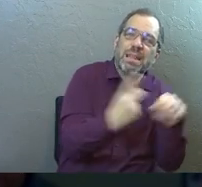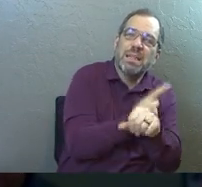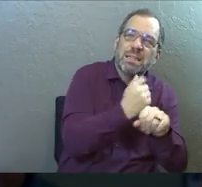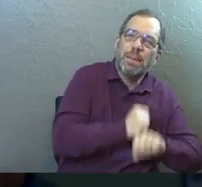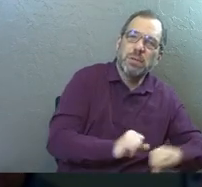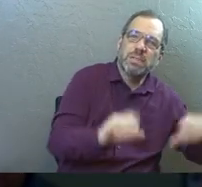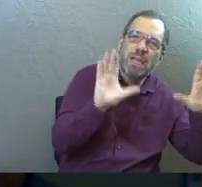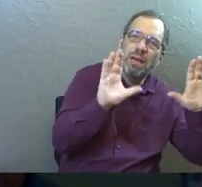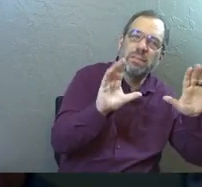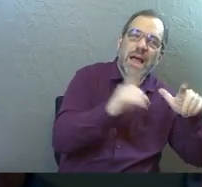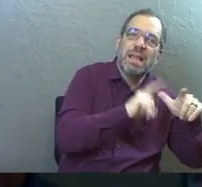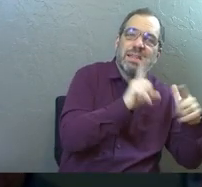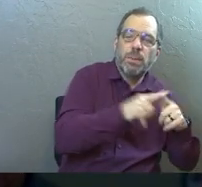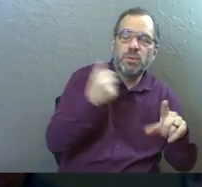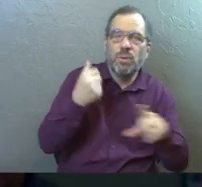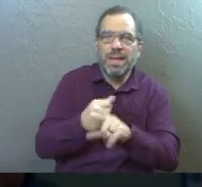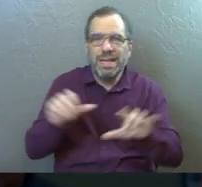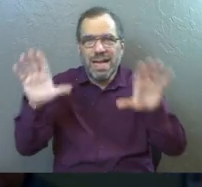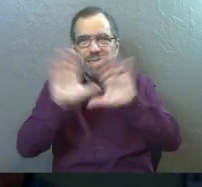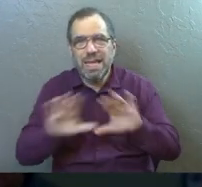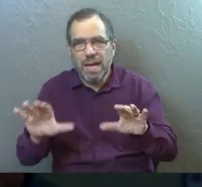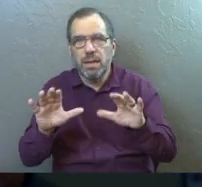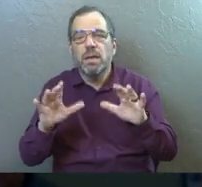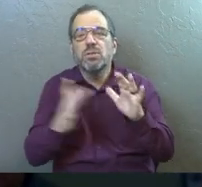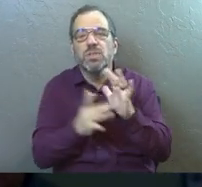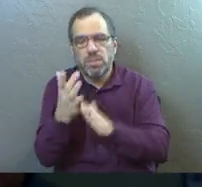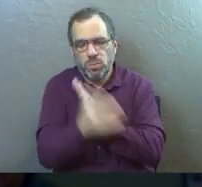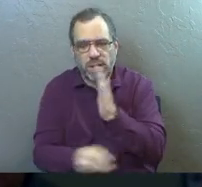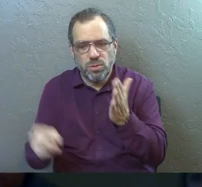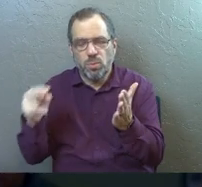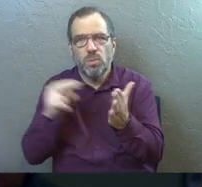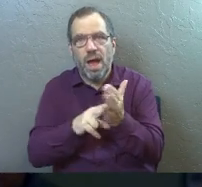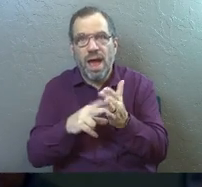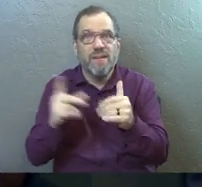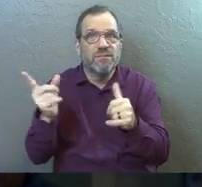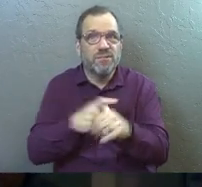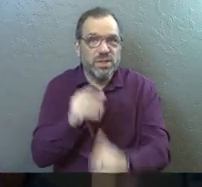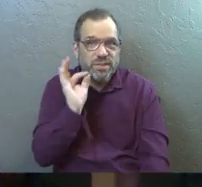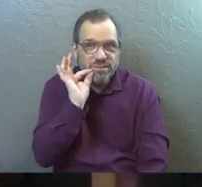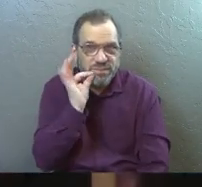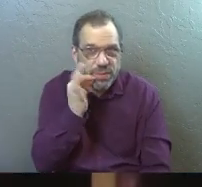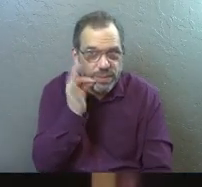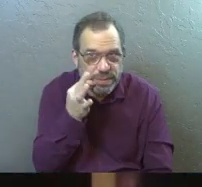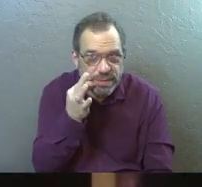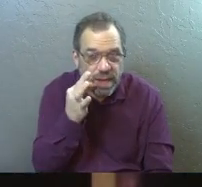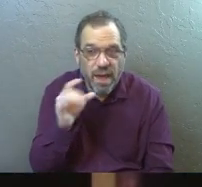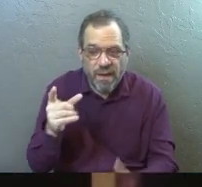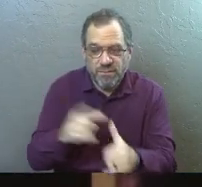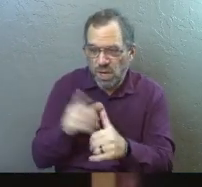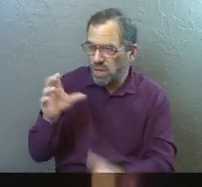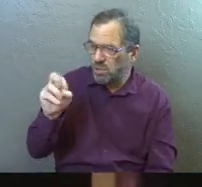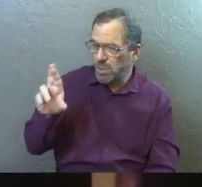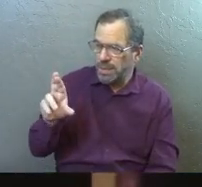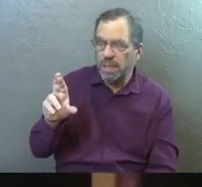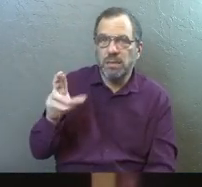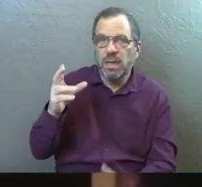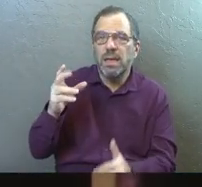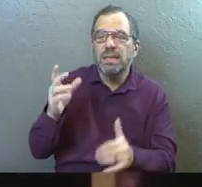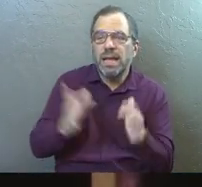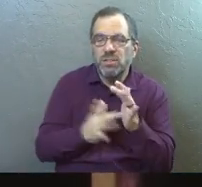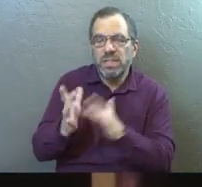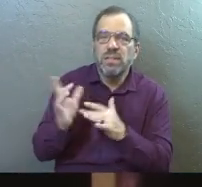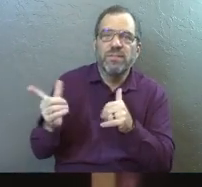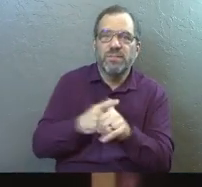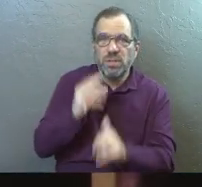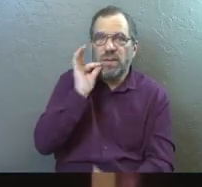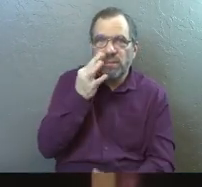sacrificed. By the time you get to Sunday, it's Resurrection Day, and here come the first fruits. 1 Corinthians tells us that Jesus is the first